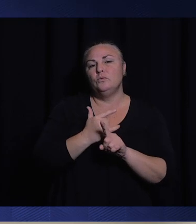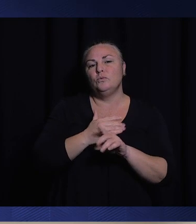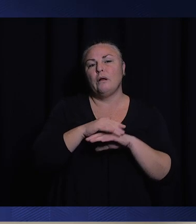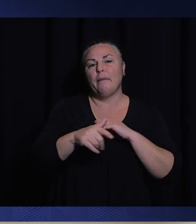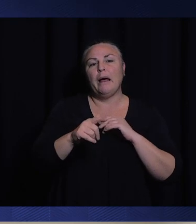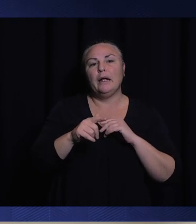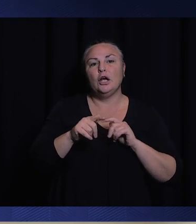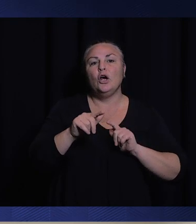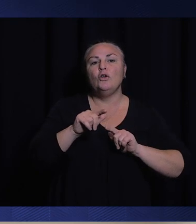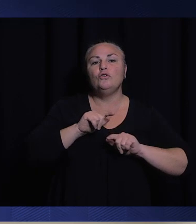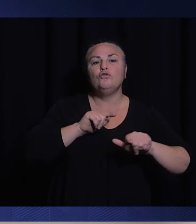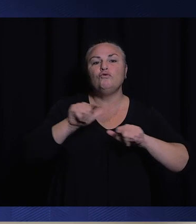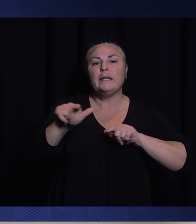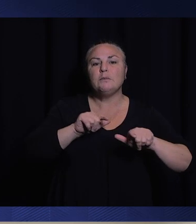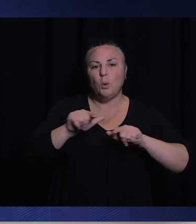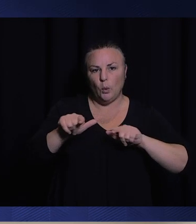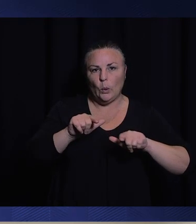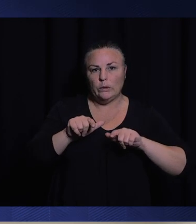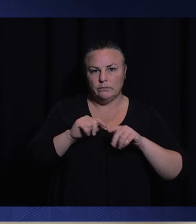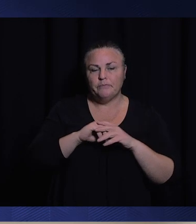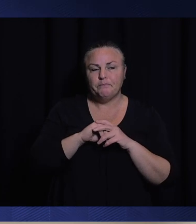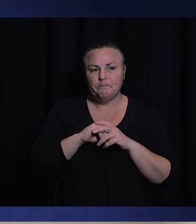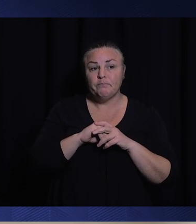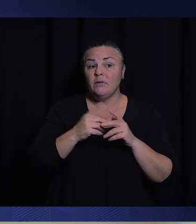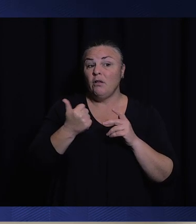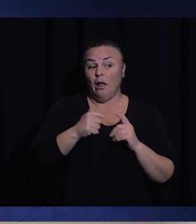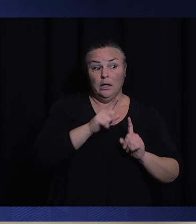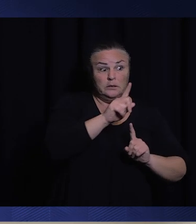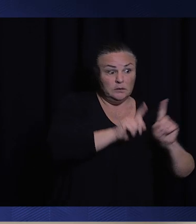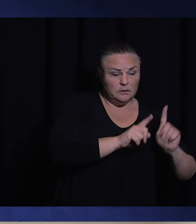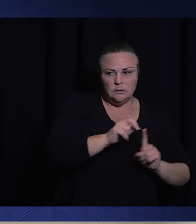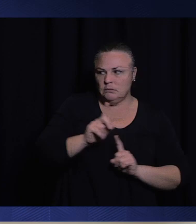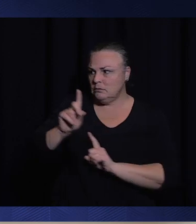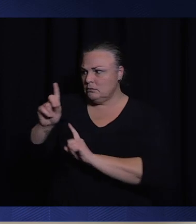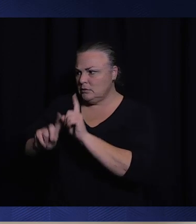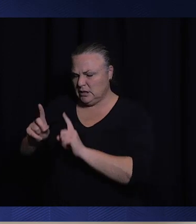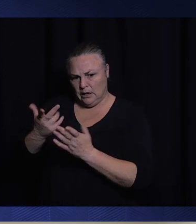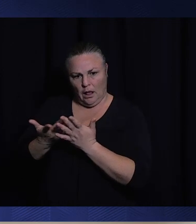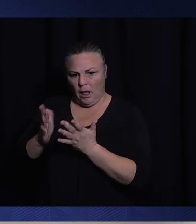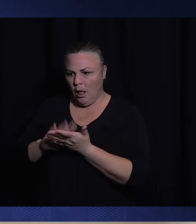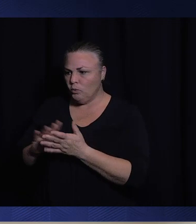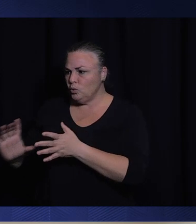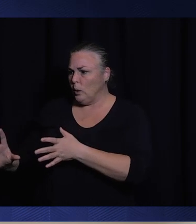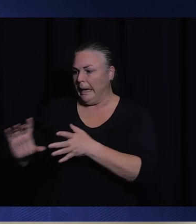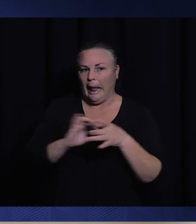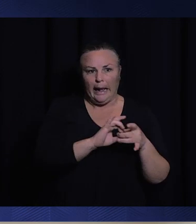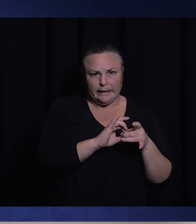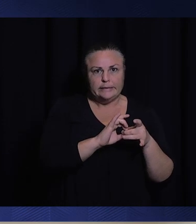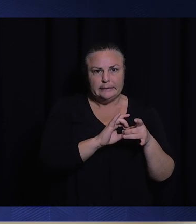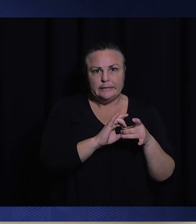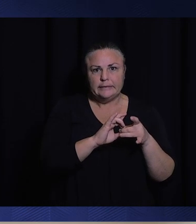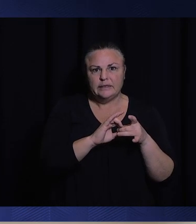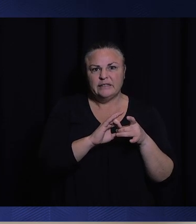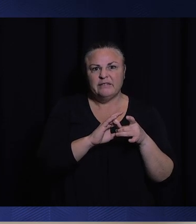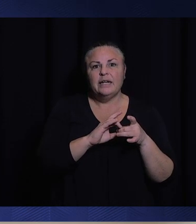Oh, good afternoon, and thank you for your invitation to present to you today.